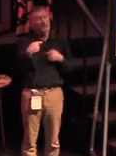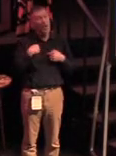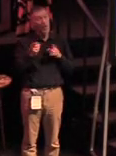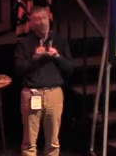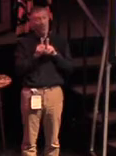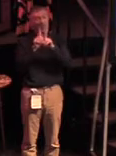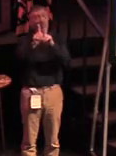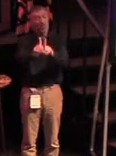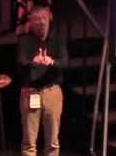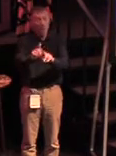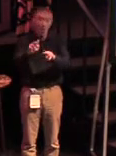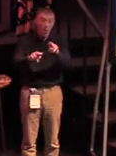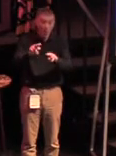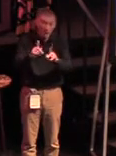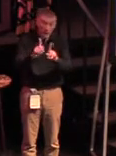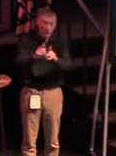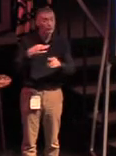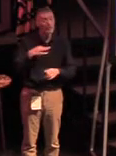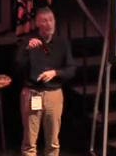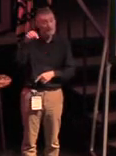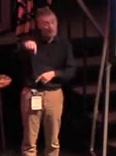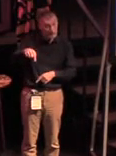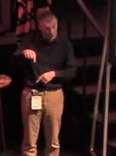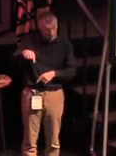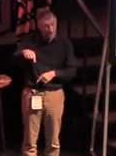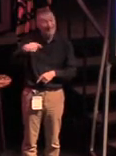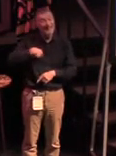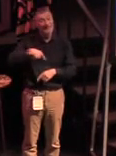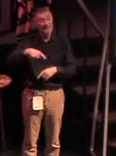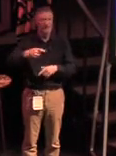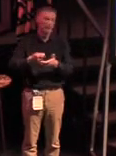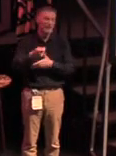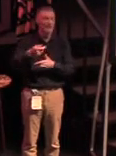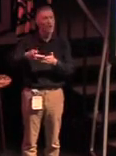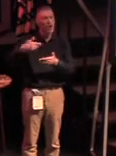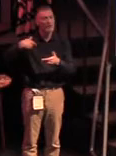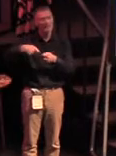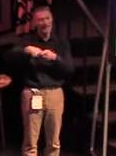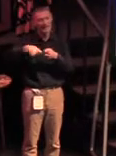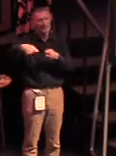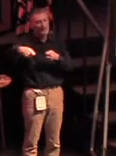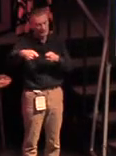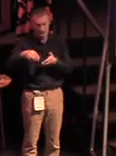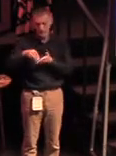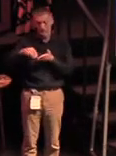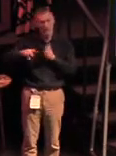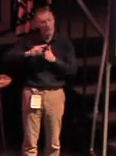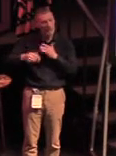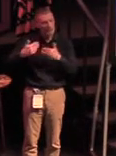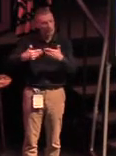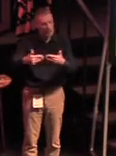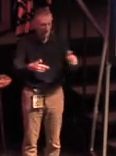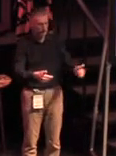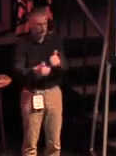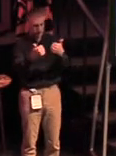him and getting his house extended and putting in place a payment plan. Another